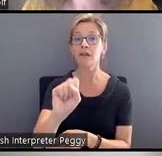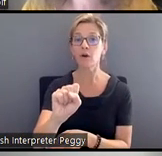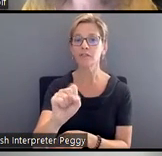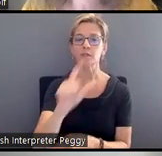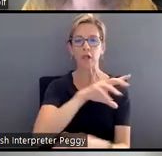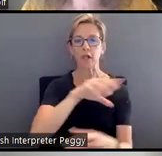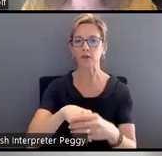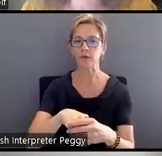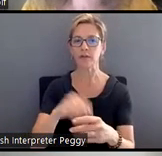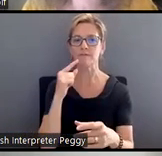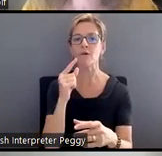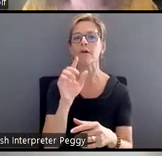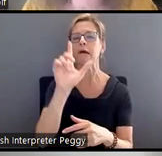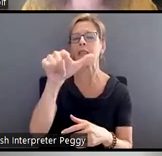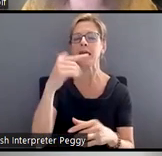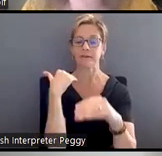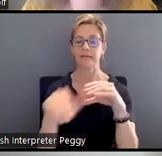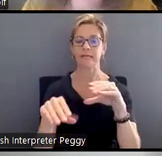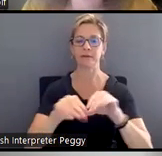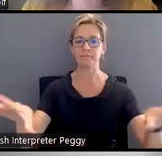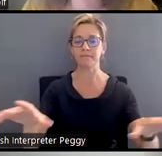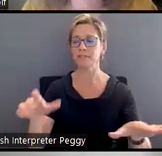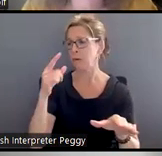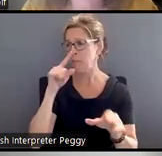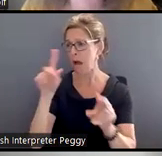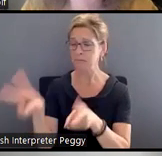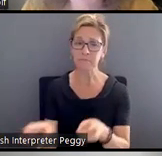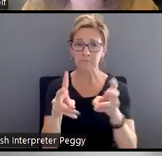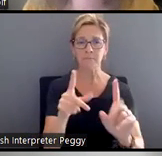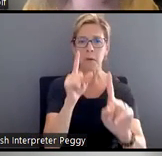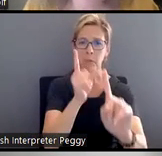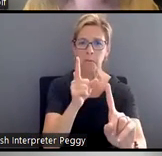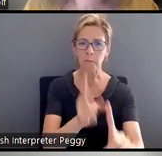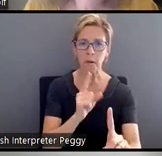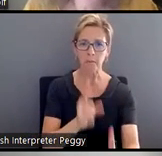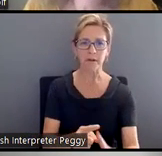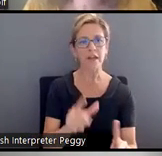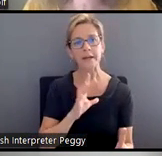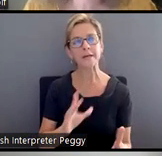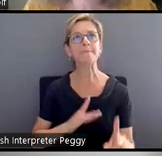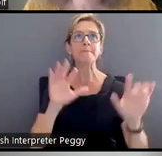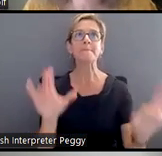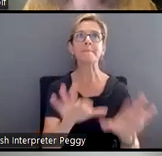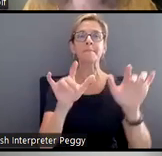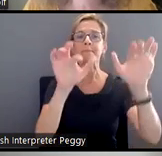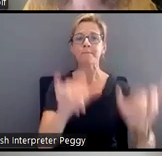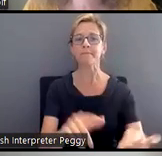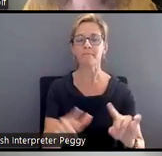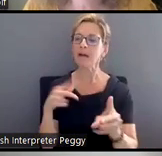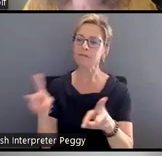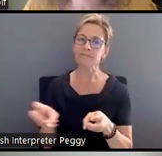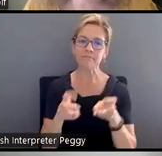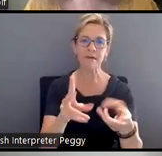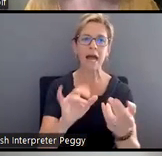So feel free to go into the chat and just point form words, doesn't have to be fancy, but just some ways you're going to